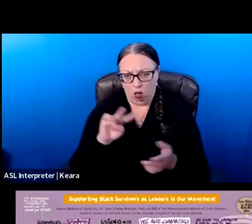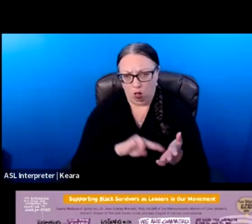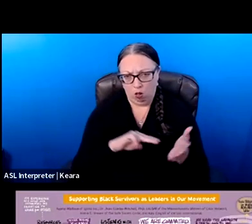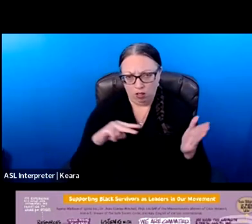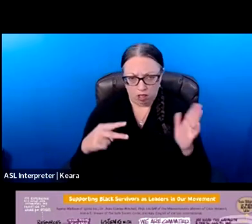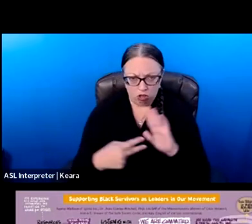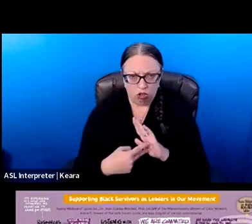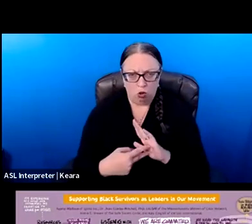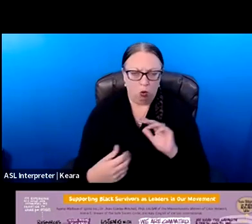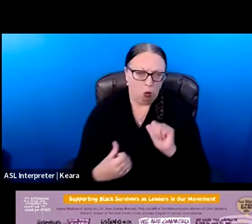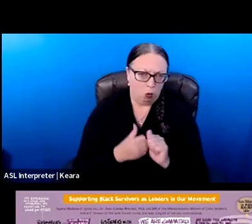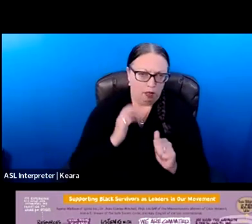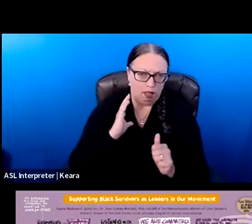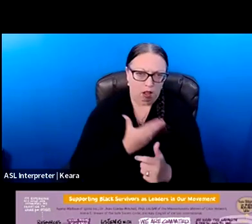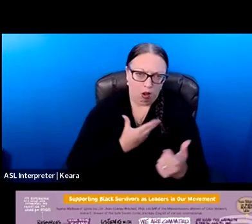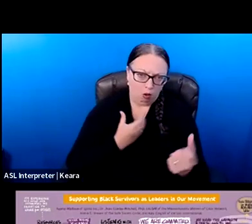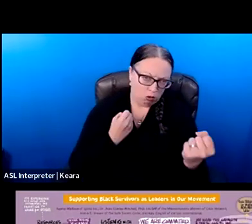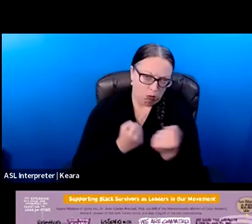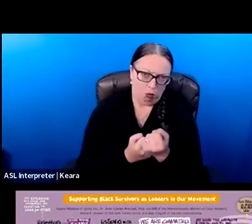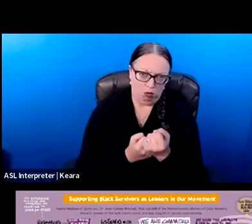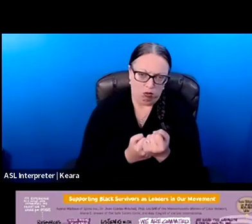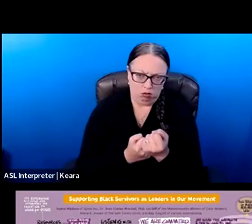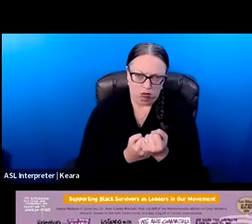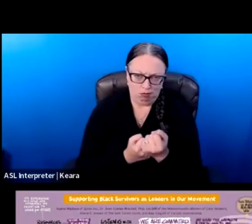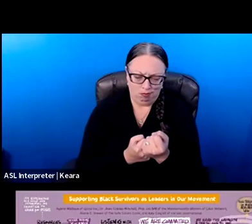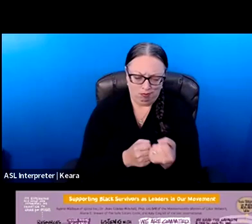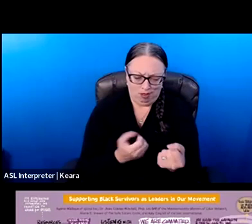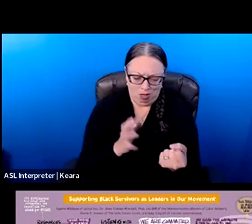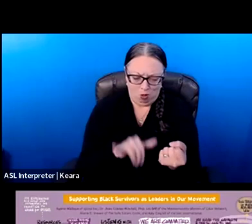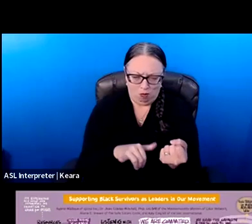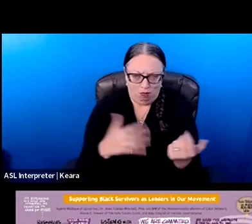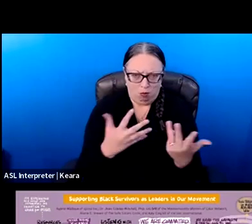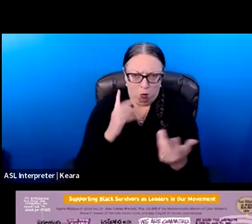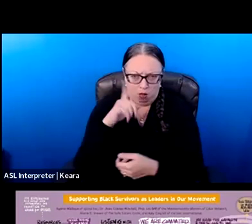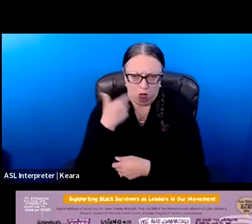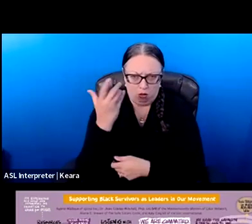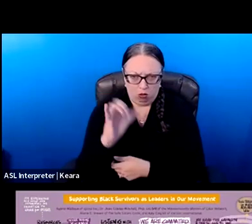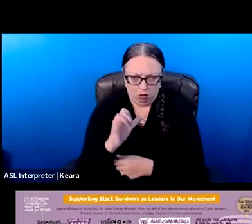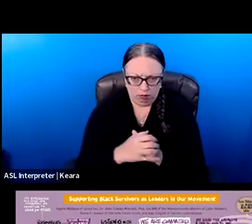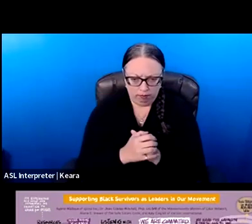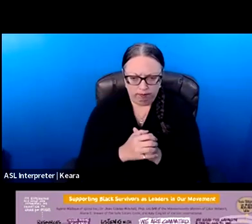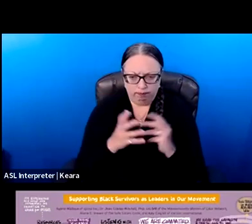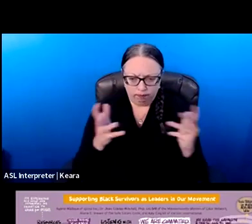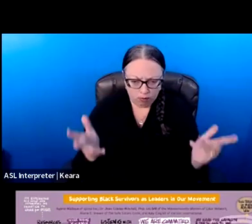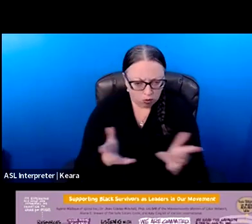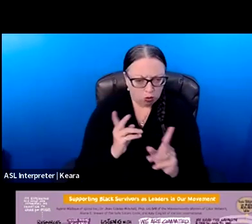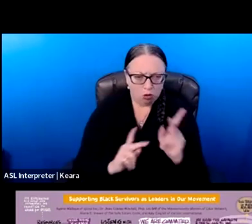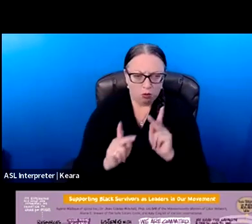with our supports. And what do those supports look like? Encourage people around career development,